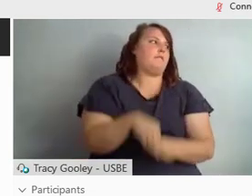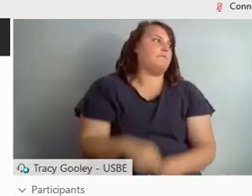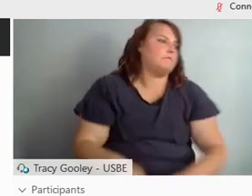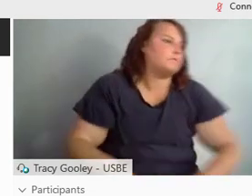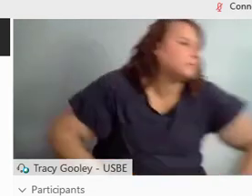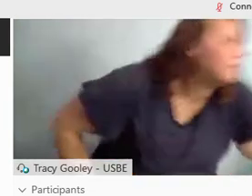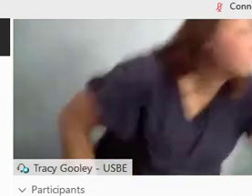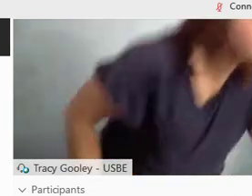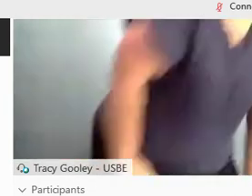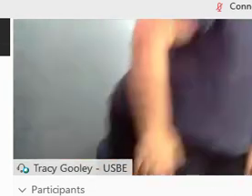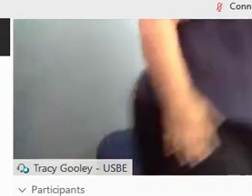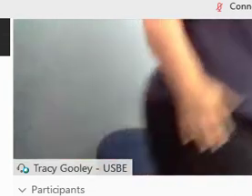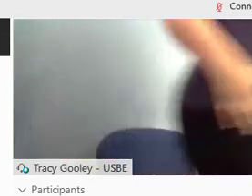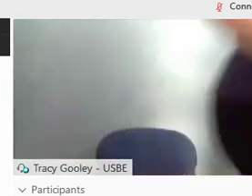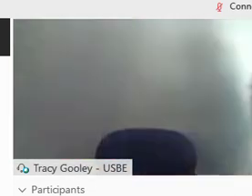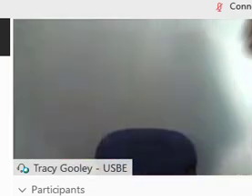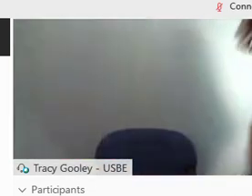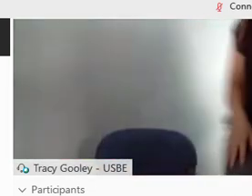engage. So,